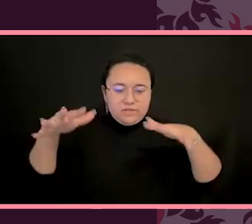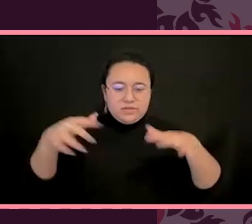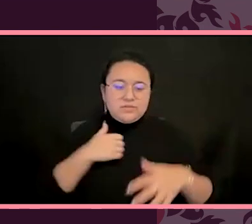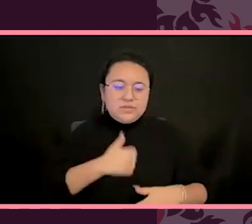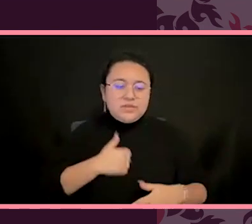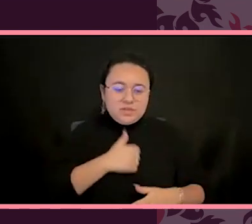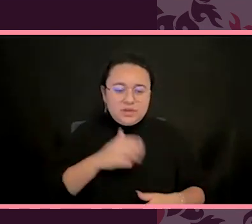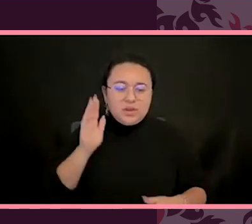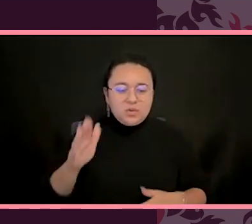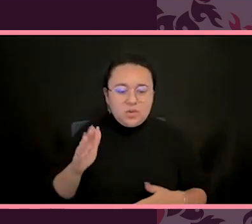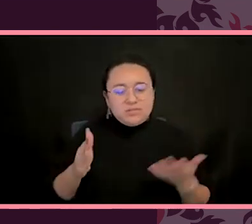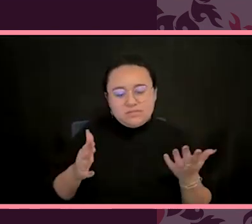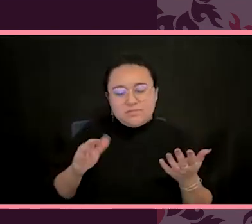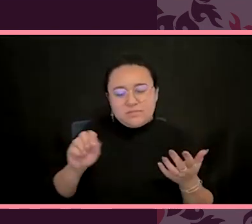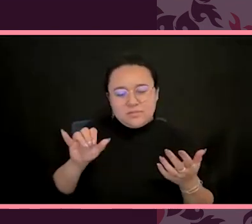yes, I will.